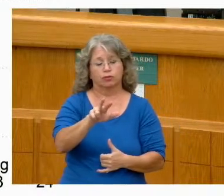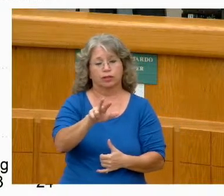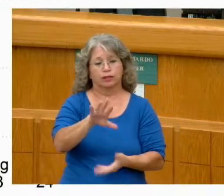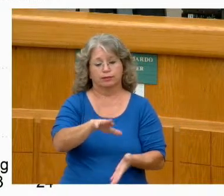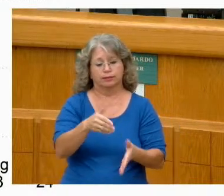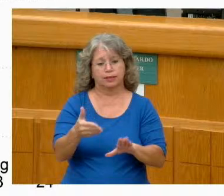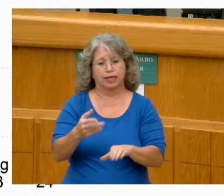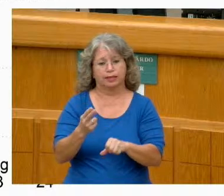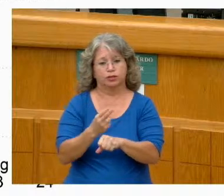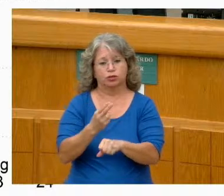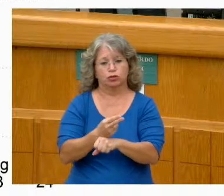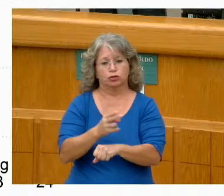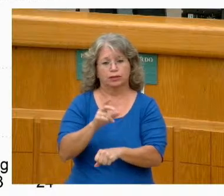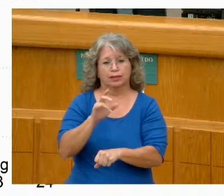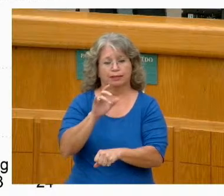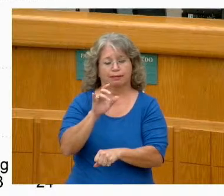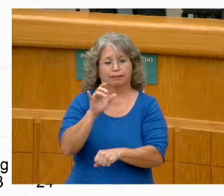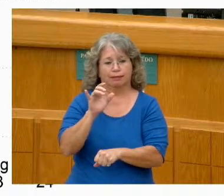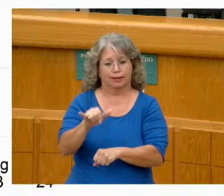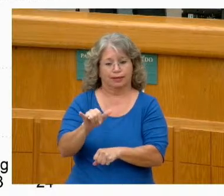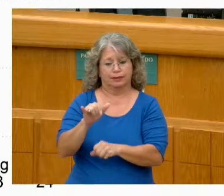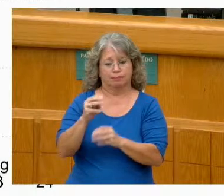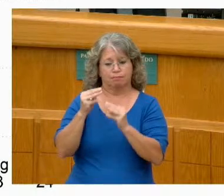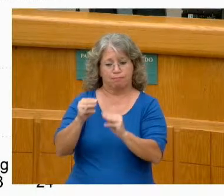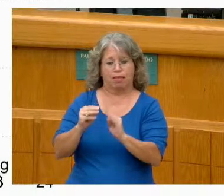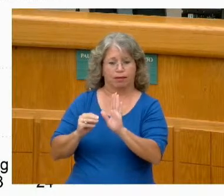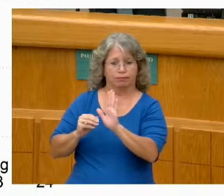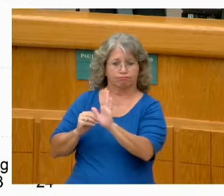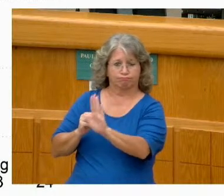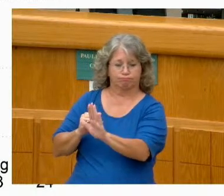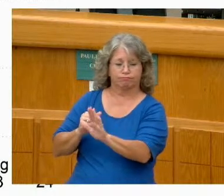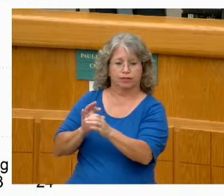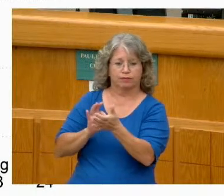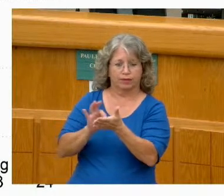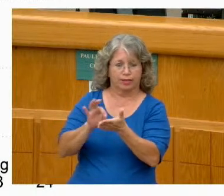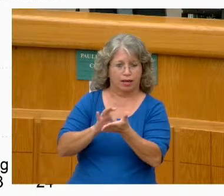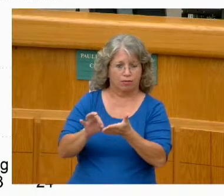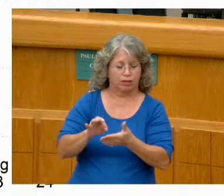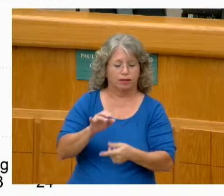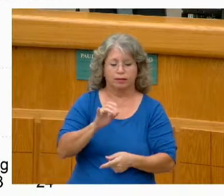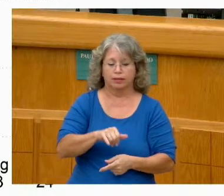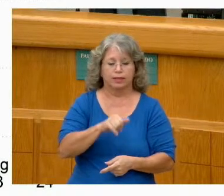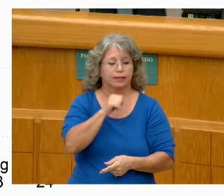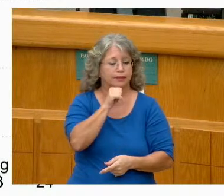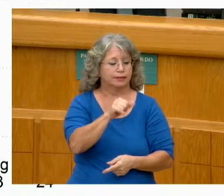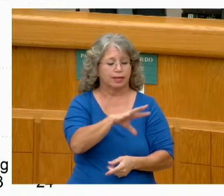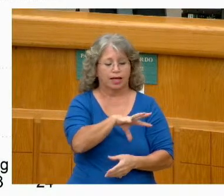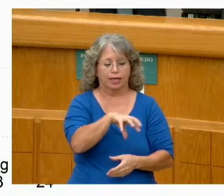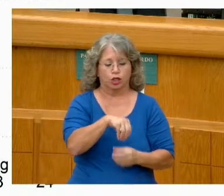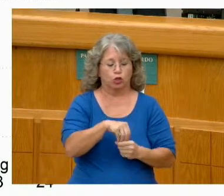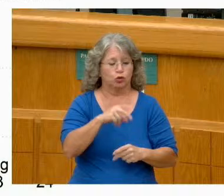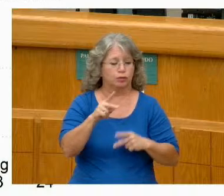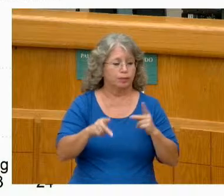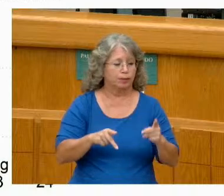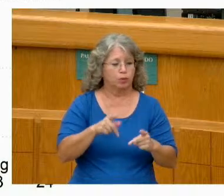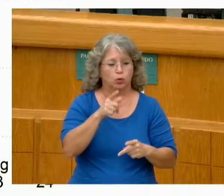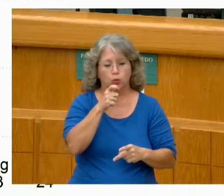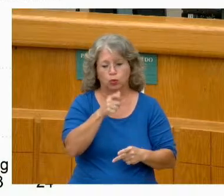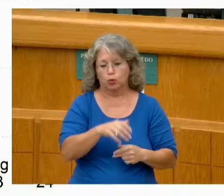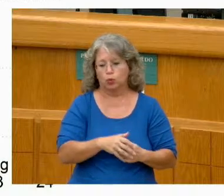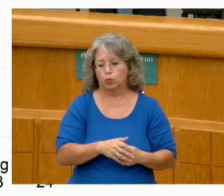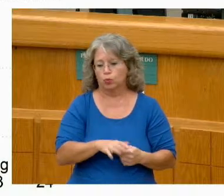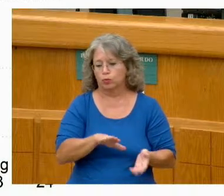this very restrictive method of counting up the fatalities. It doesn't include people that died